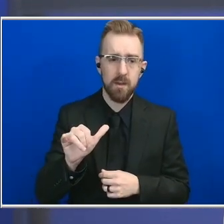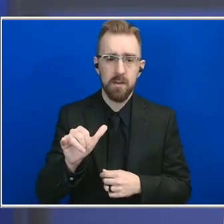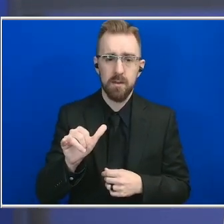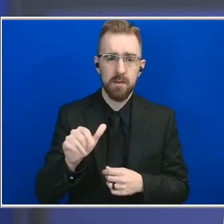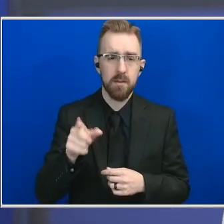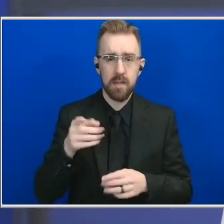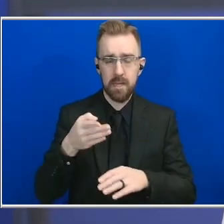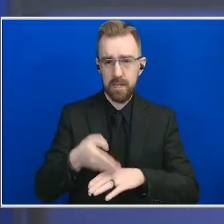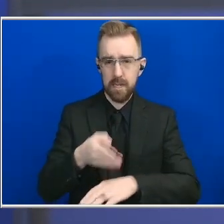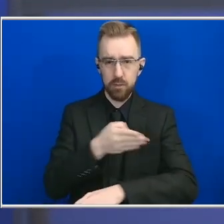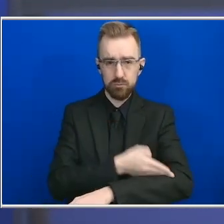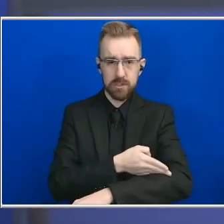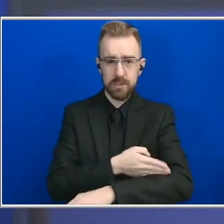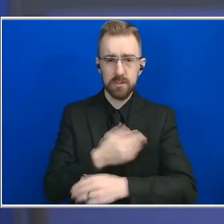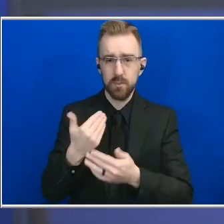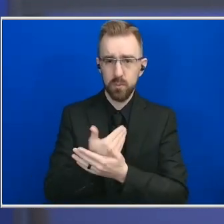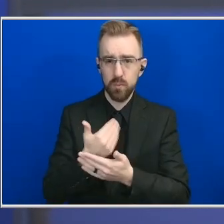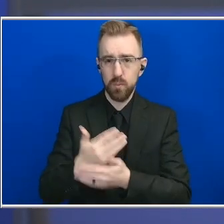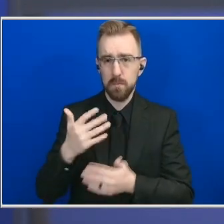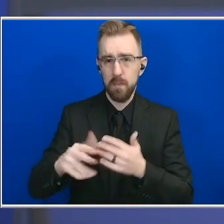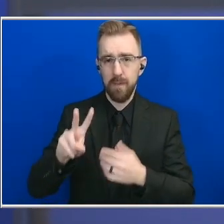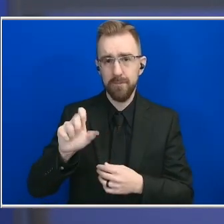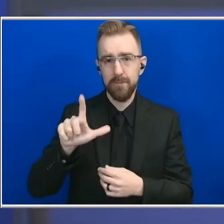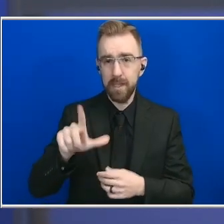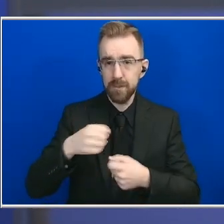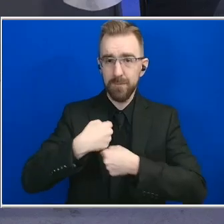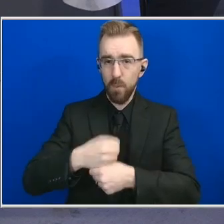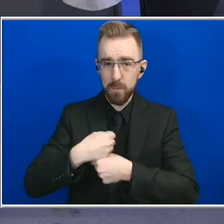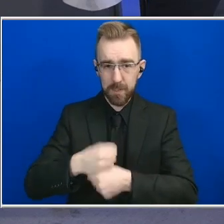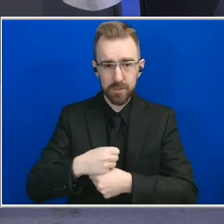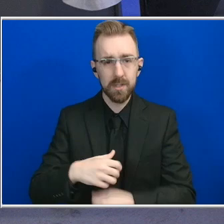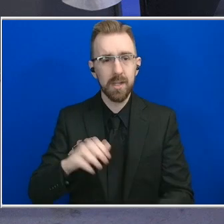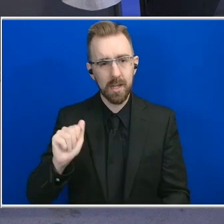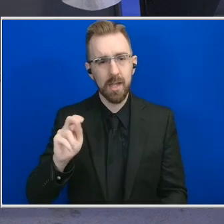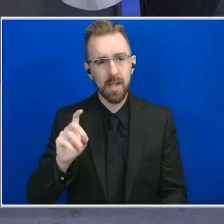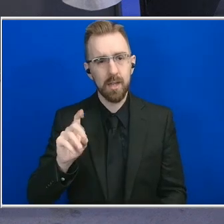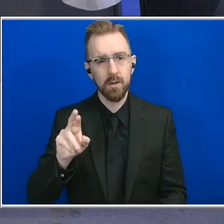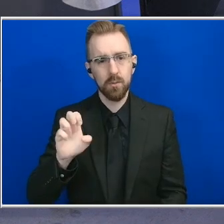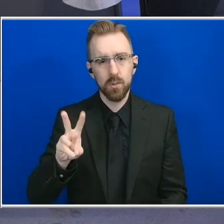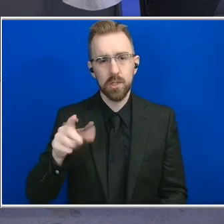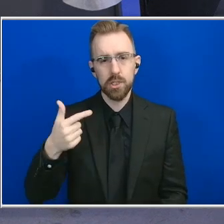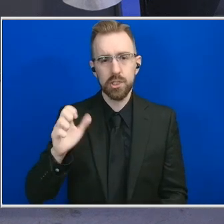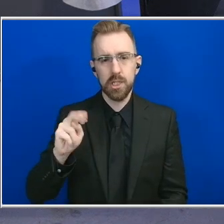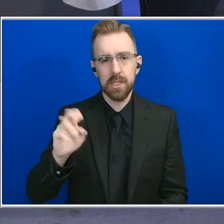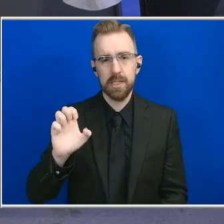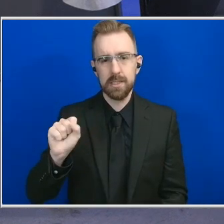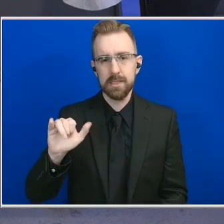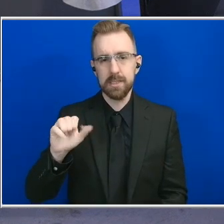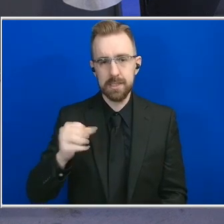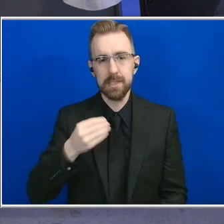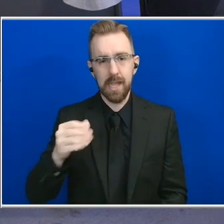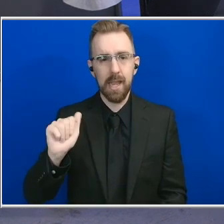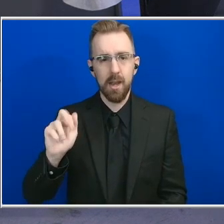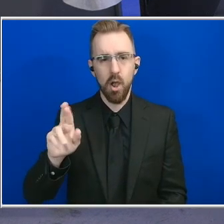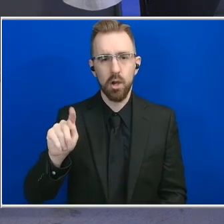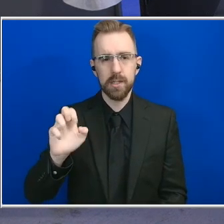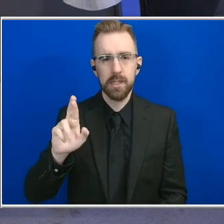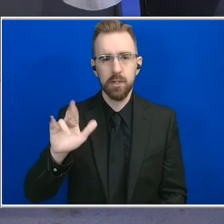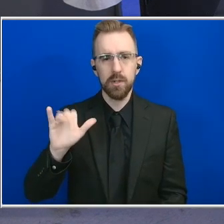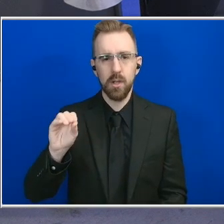increases new blood vessel formation. Yeah, angiogenesis and arteriogenesis, yes. So, you know, that obviously includes